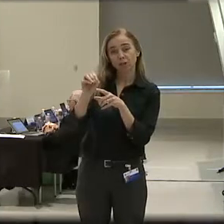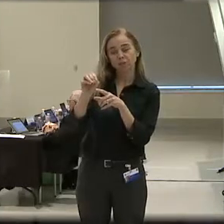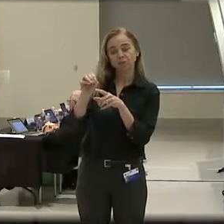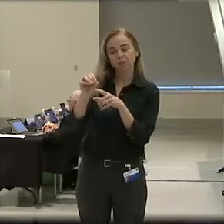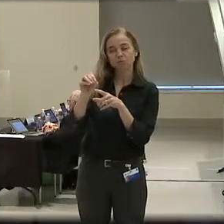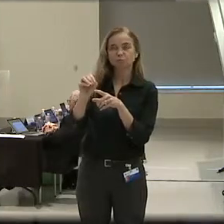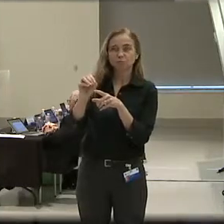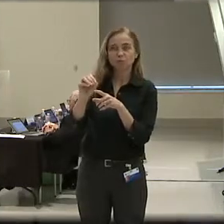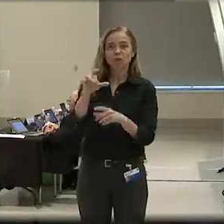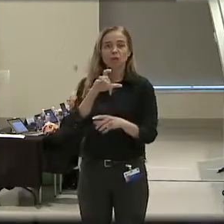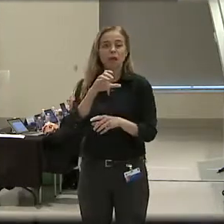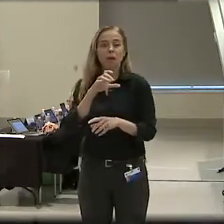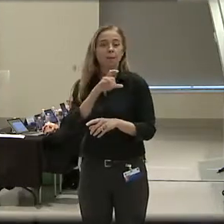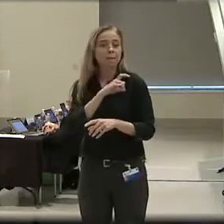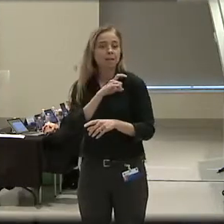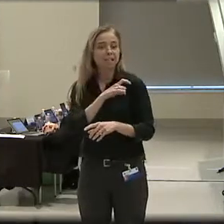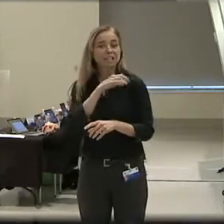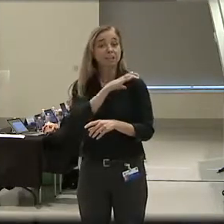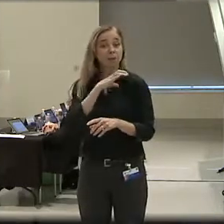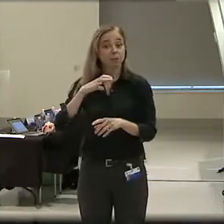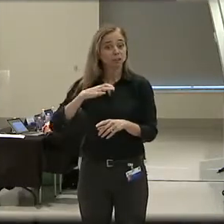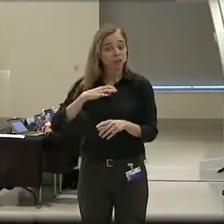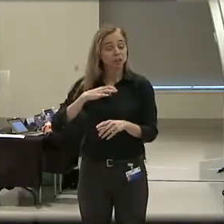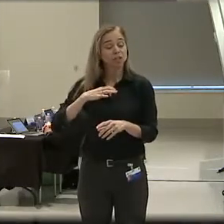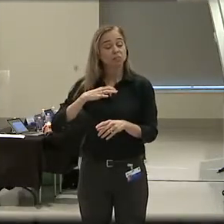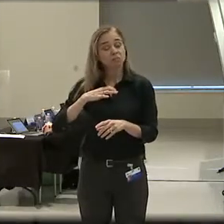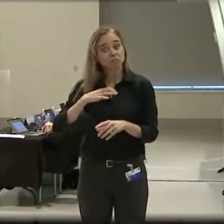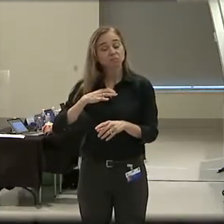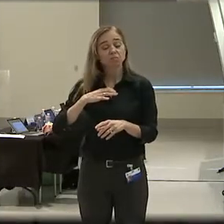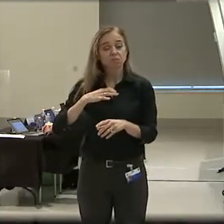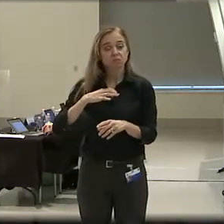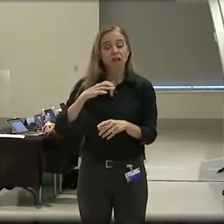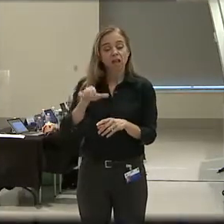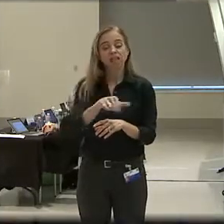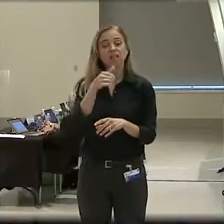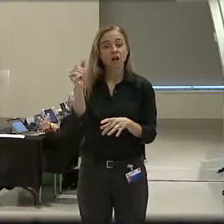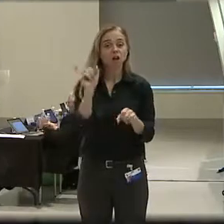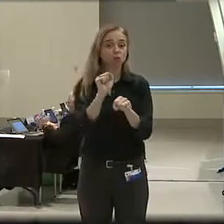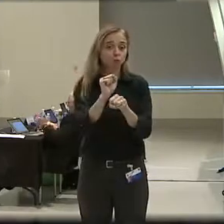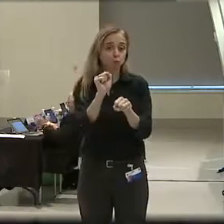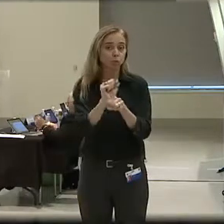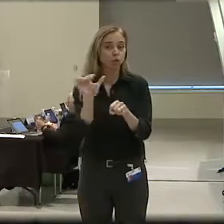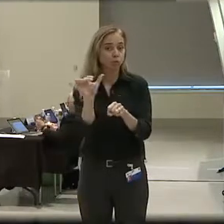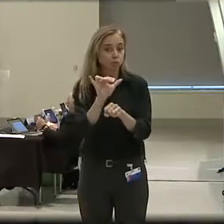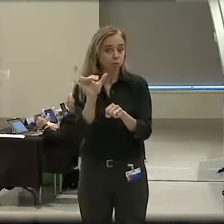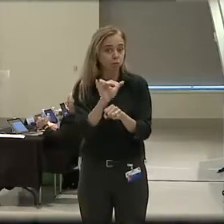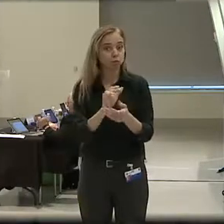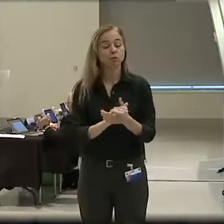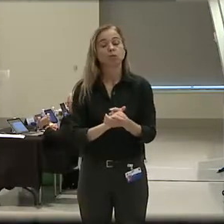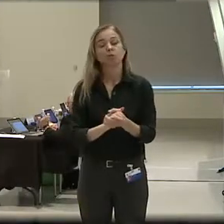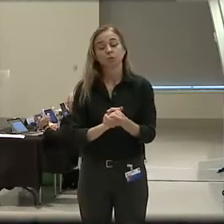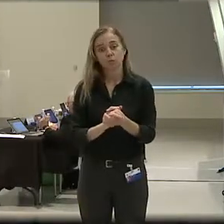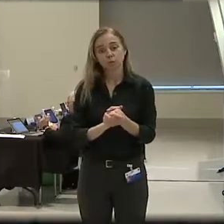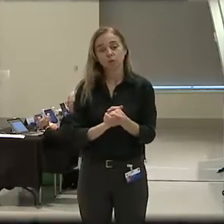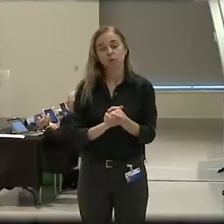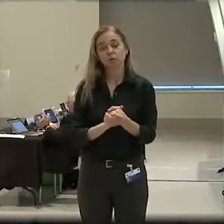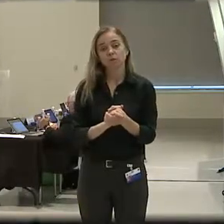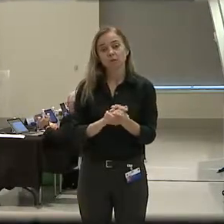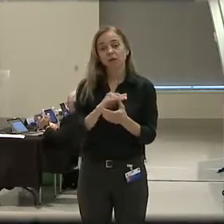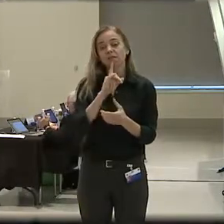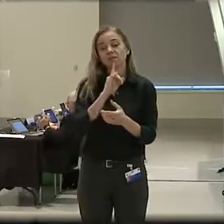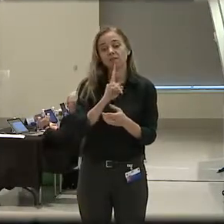you know, the police commission, our police commission has a couple of other ancillary duties, oversight of